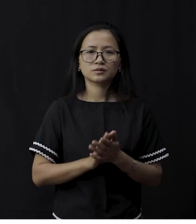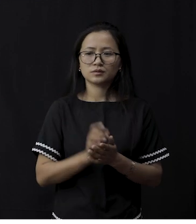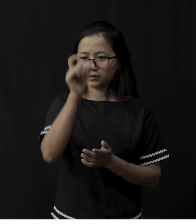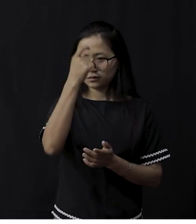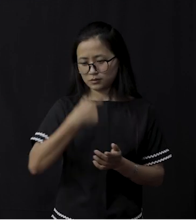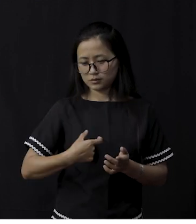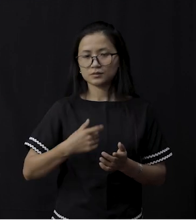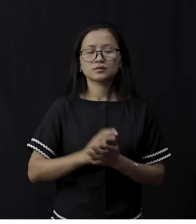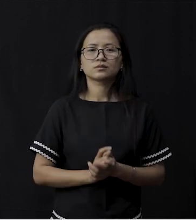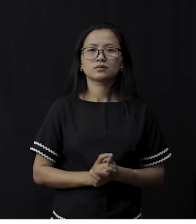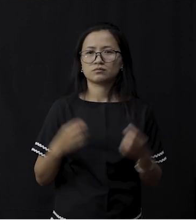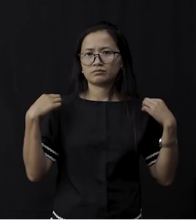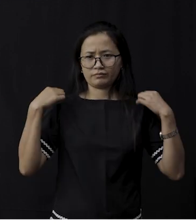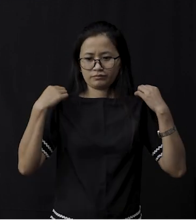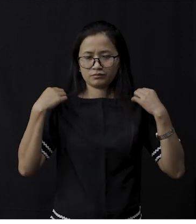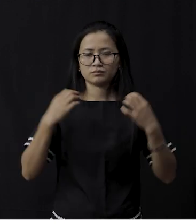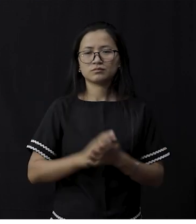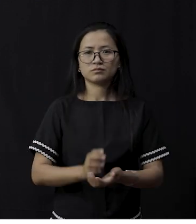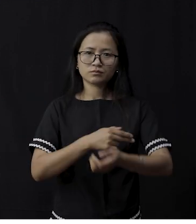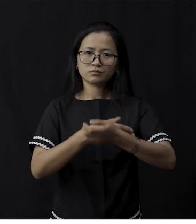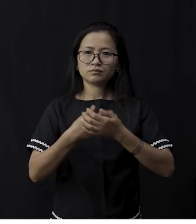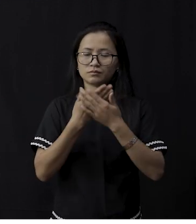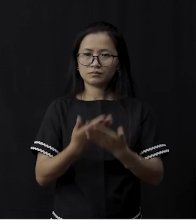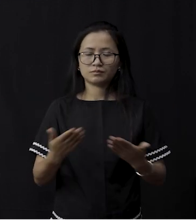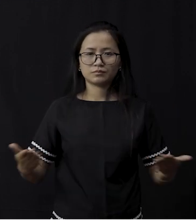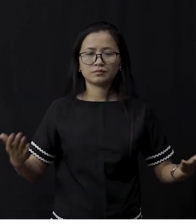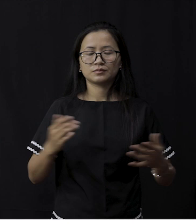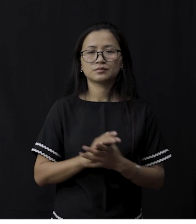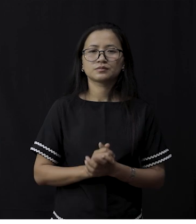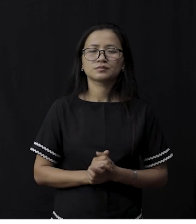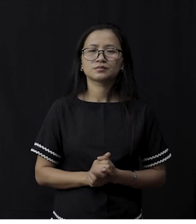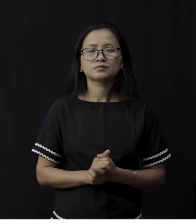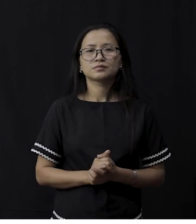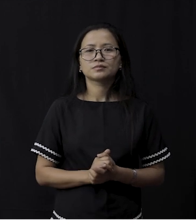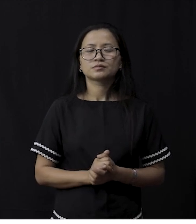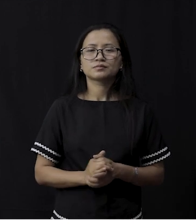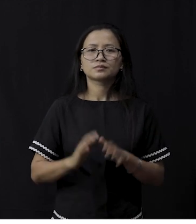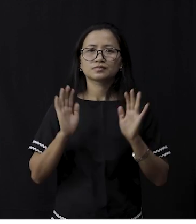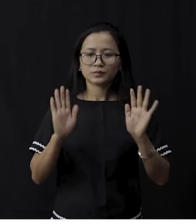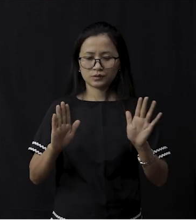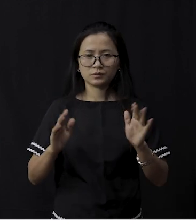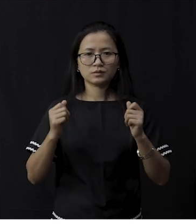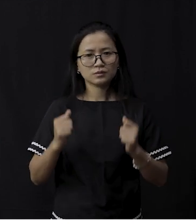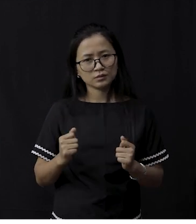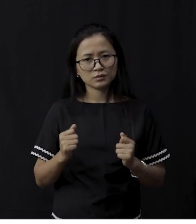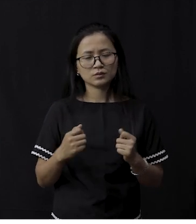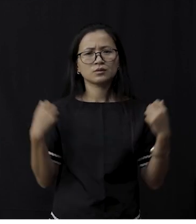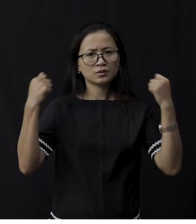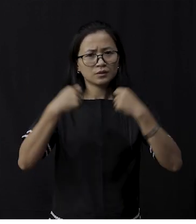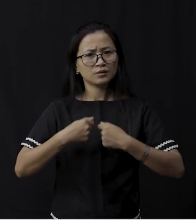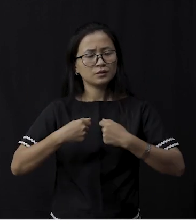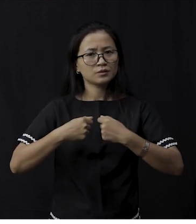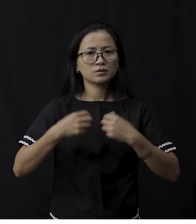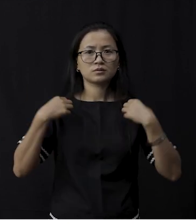it's a person. Shirt is a noun because it's a thing. So if you are sitting, you are wearing a